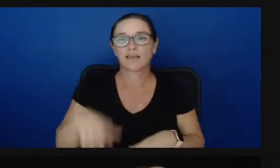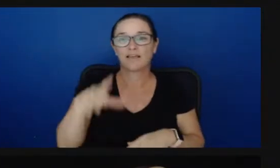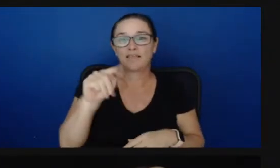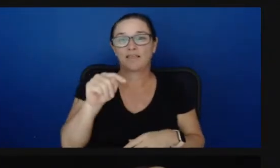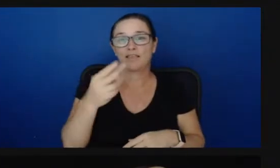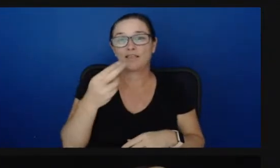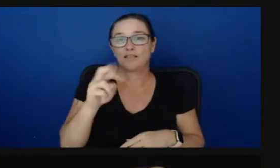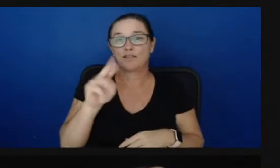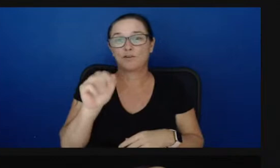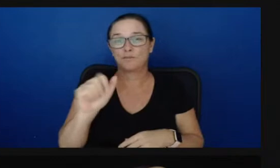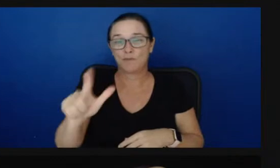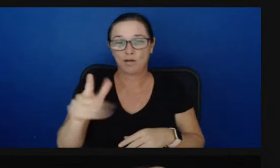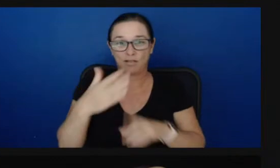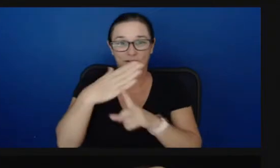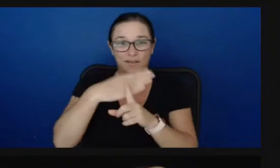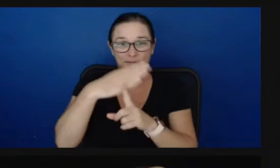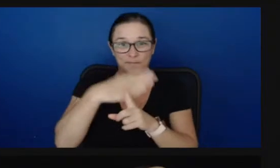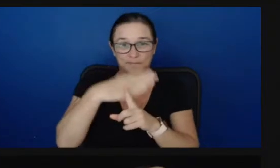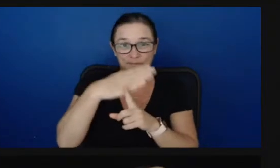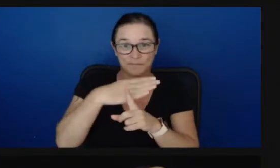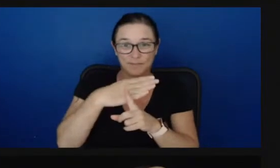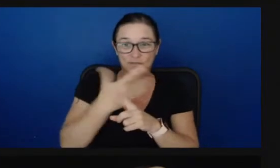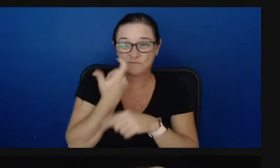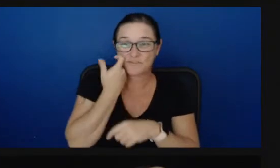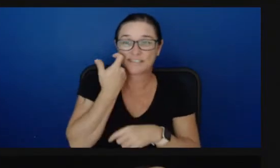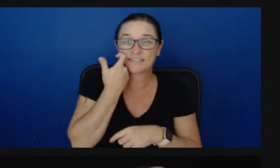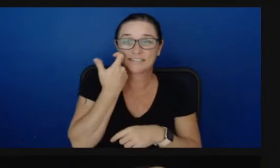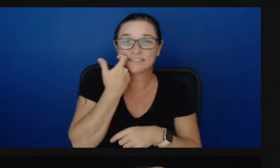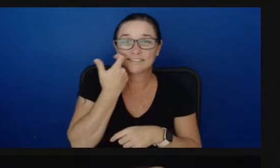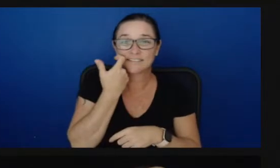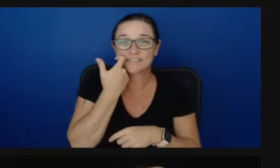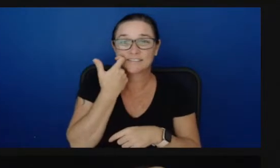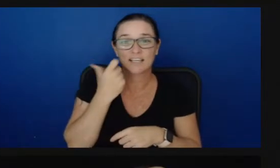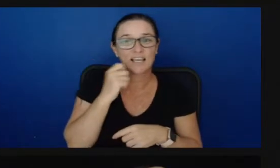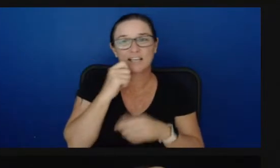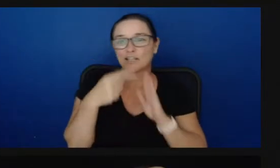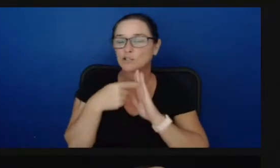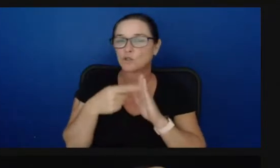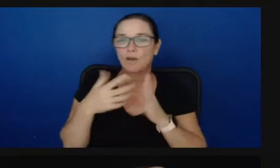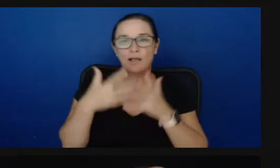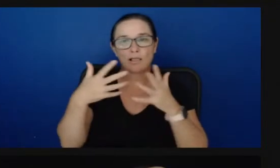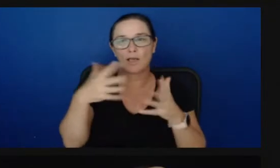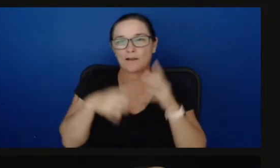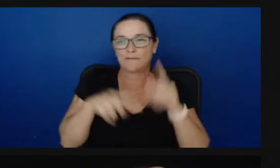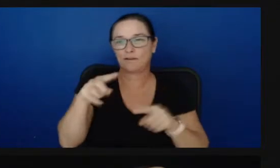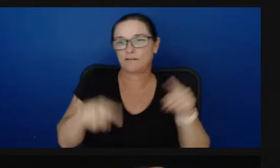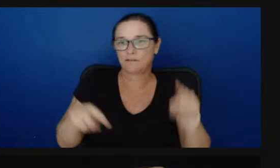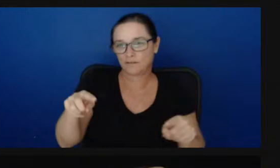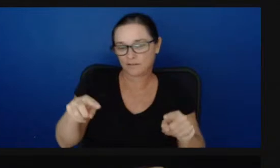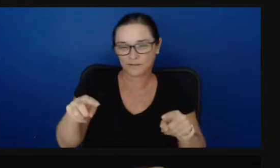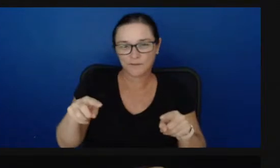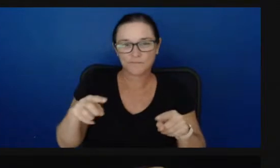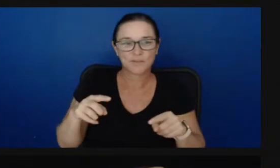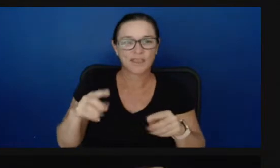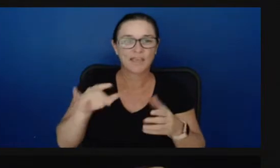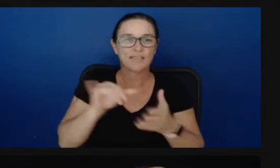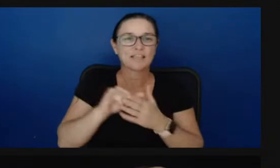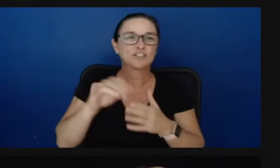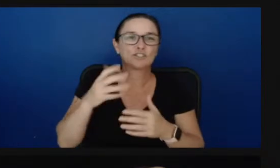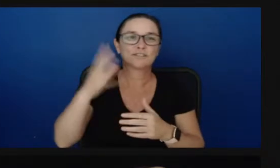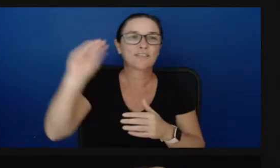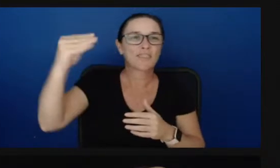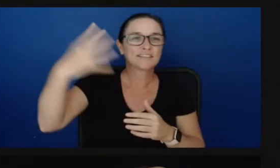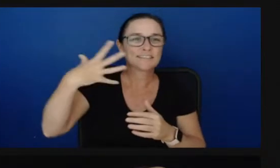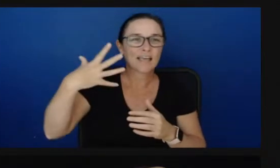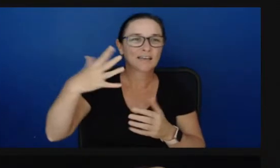also a timestamp of pretty recently. Not showing a whole lot of variation because it's just the sun heating up the rocks. So wherever the